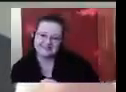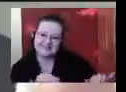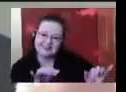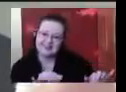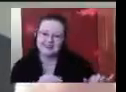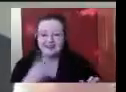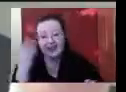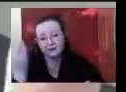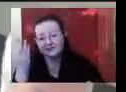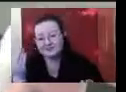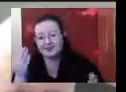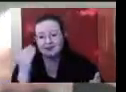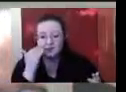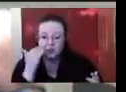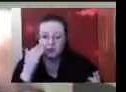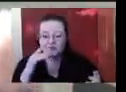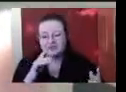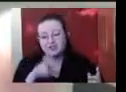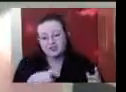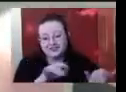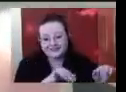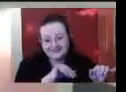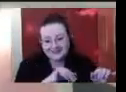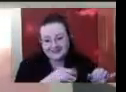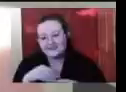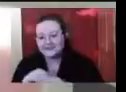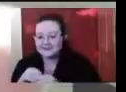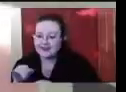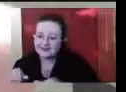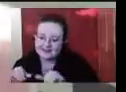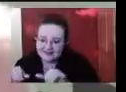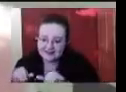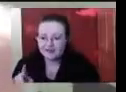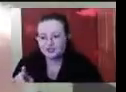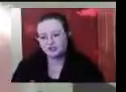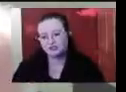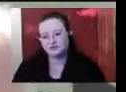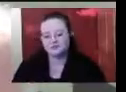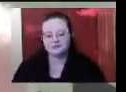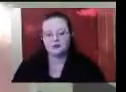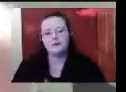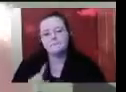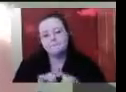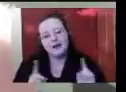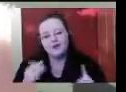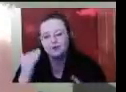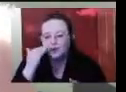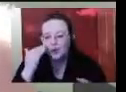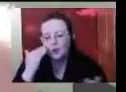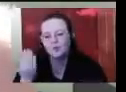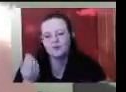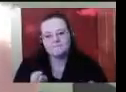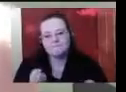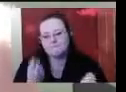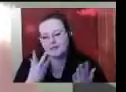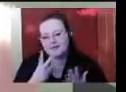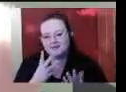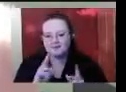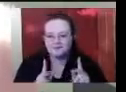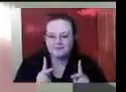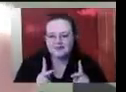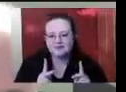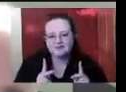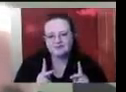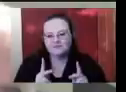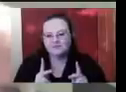outdoor environment, as well as in the indoor environment. But we know that you will, you know, many people will choose to have